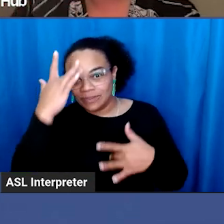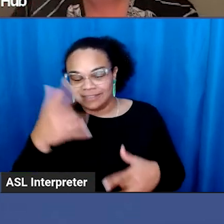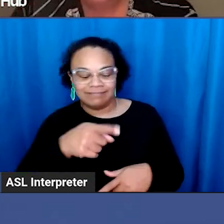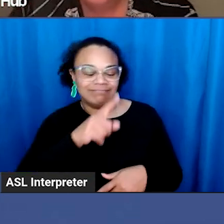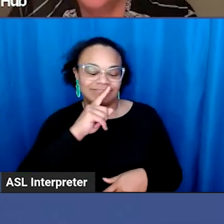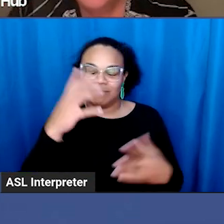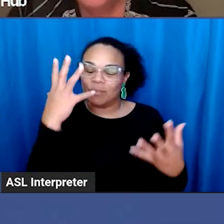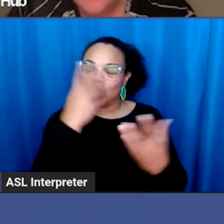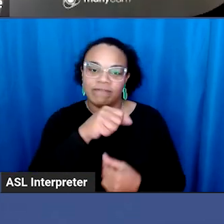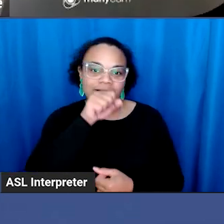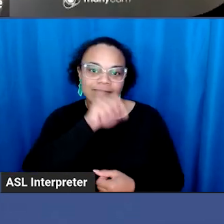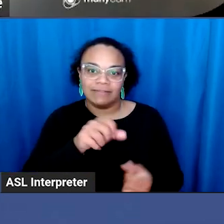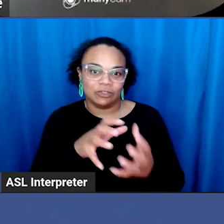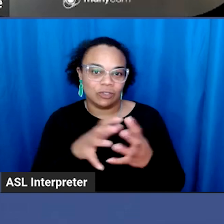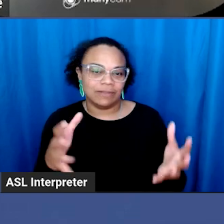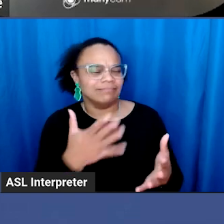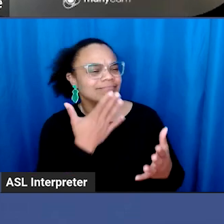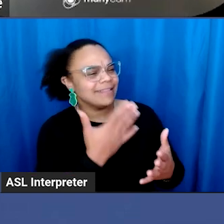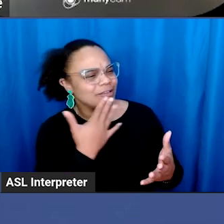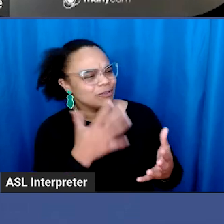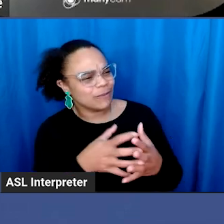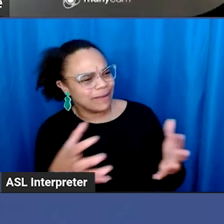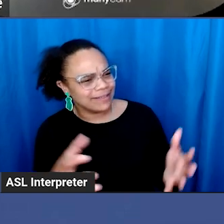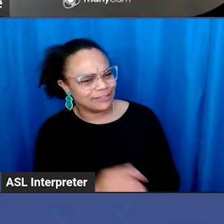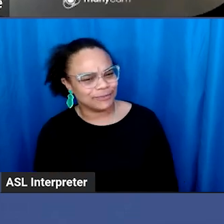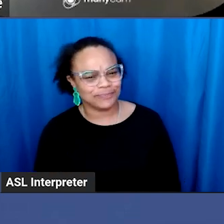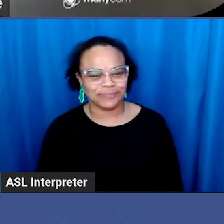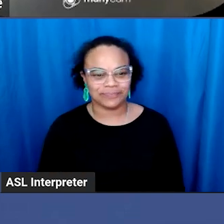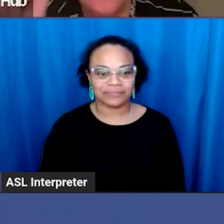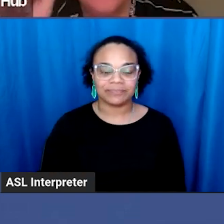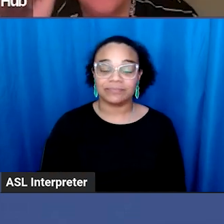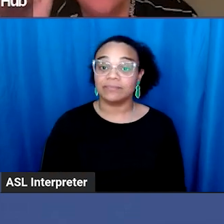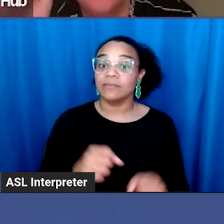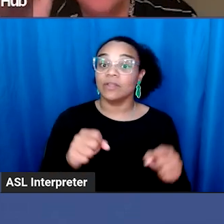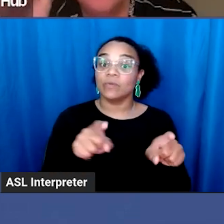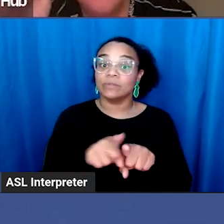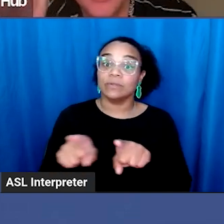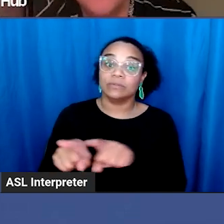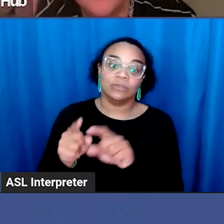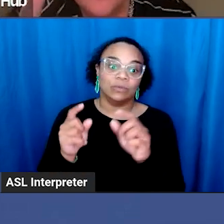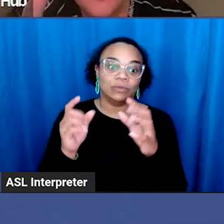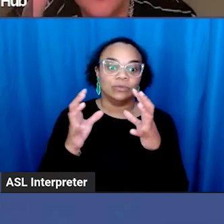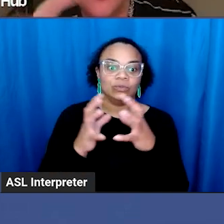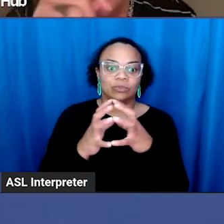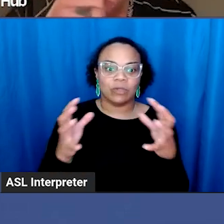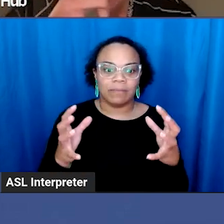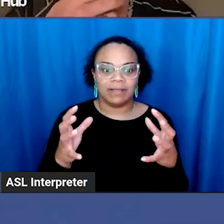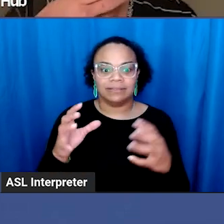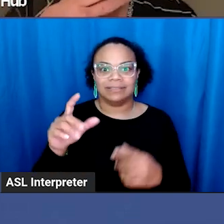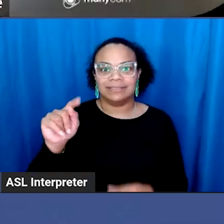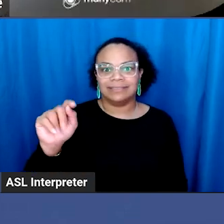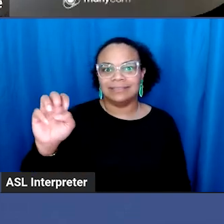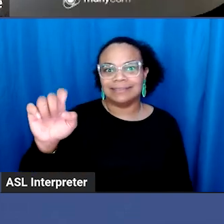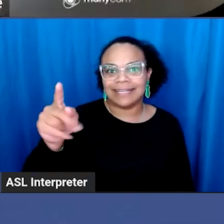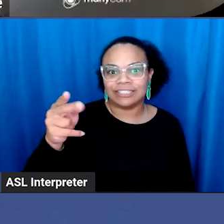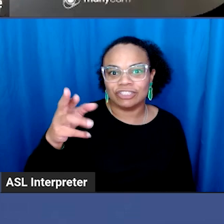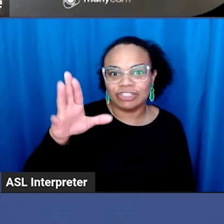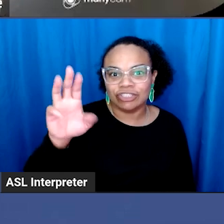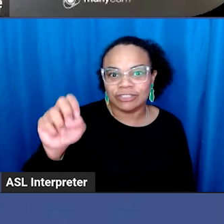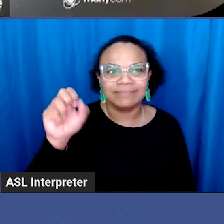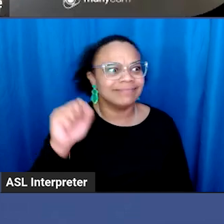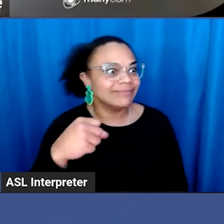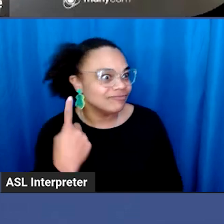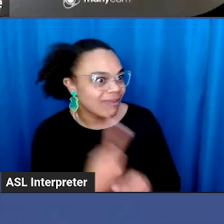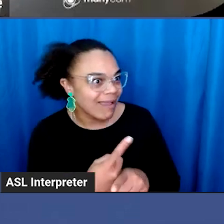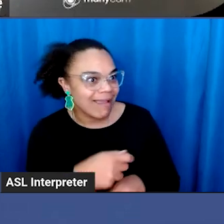love it thank so much. you. Thank you Yeah. so much. There's also just so much texture in here. Right. I love